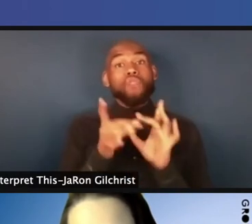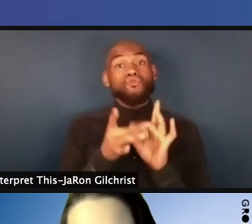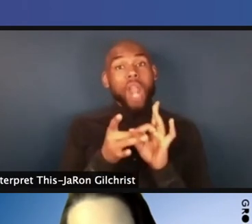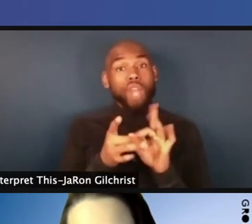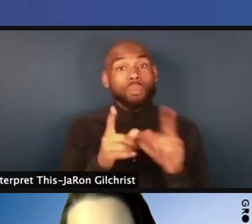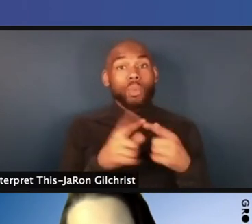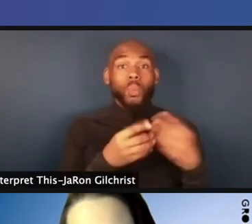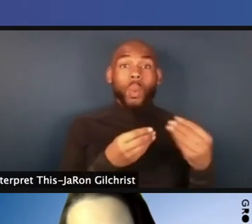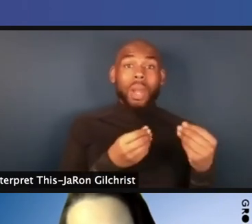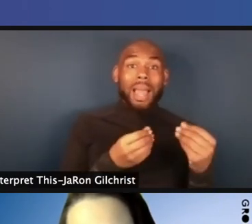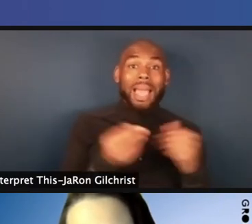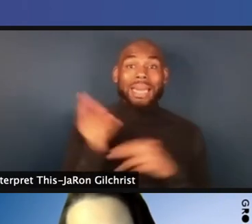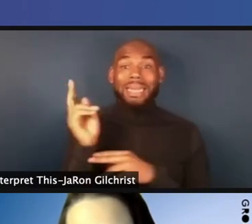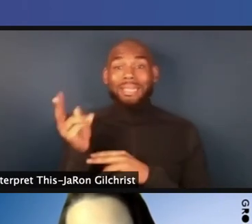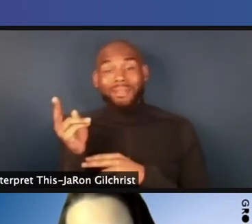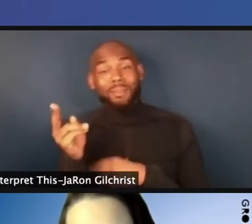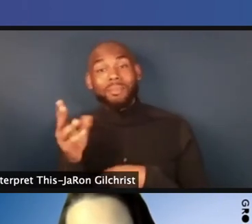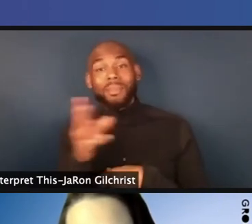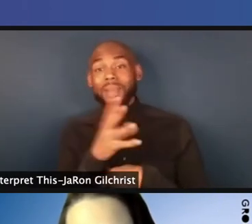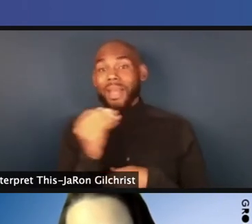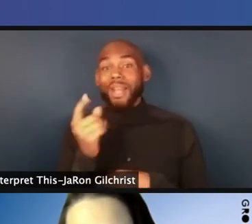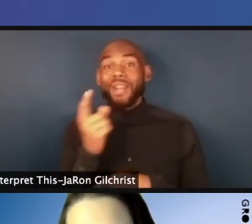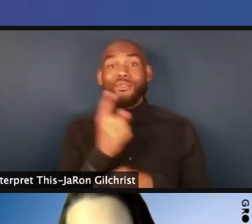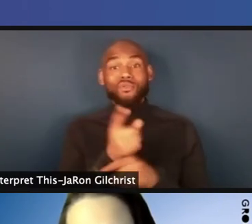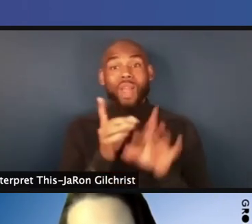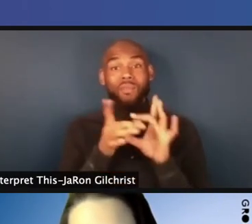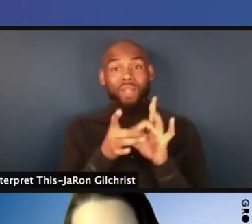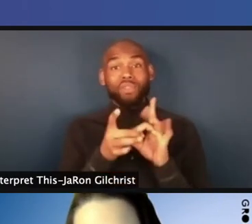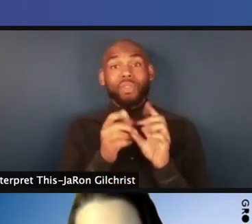history. I agree, we also need to be in right relationship with our money.